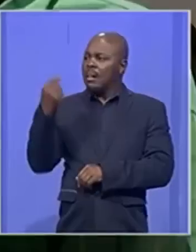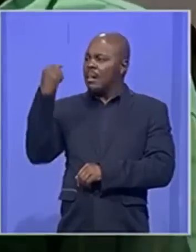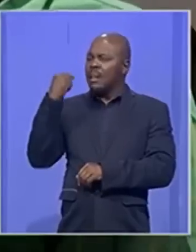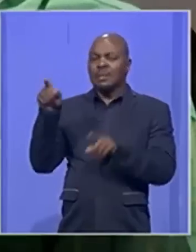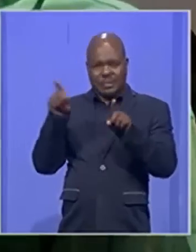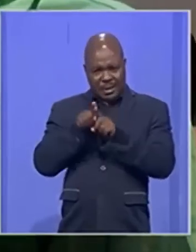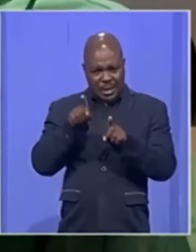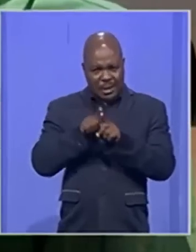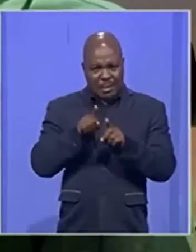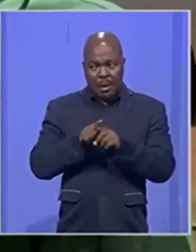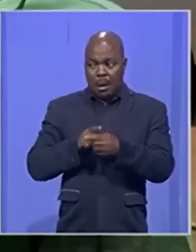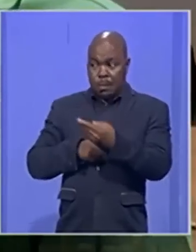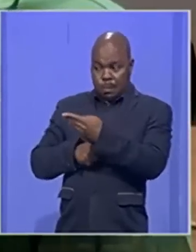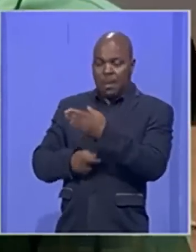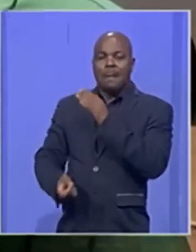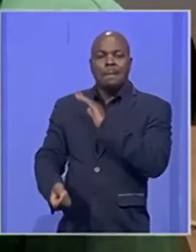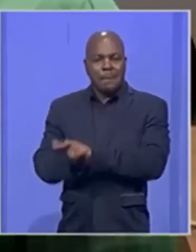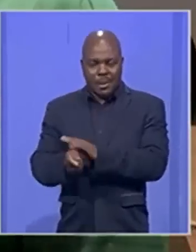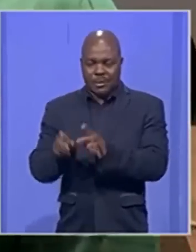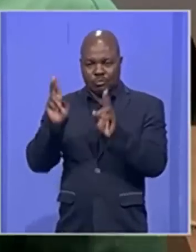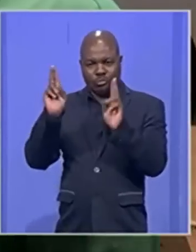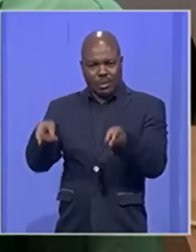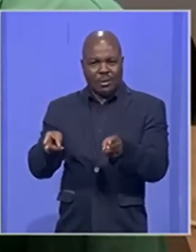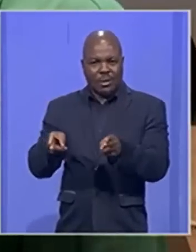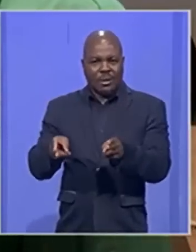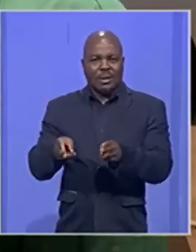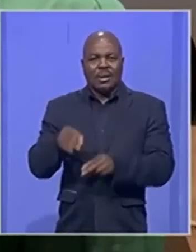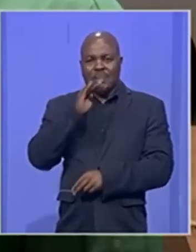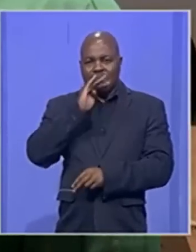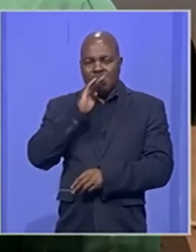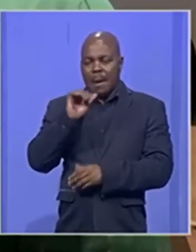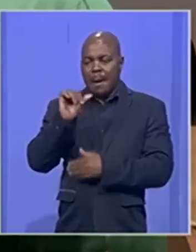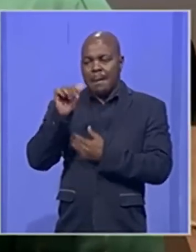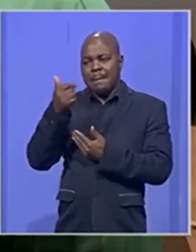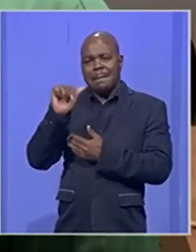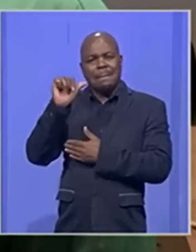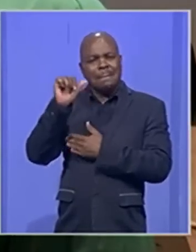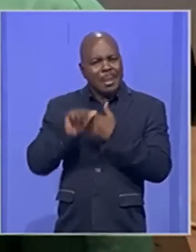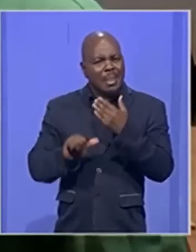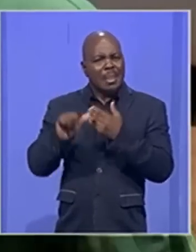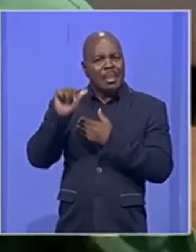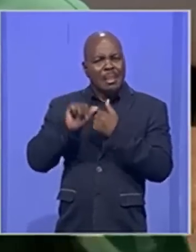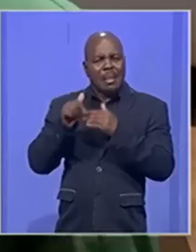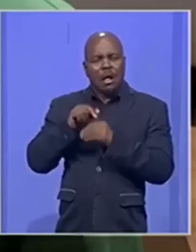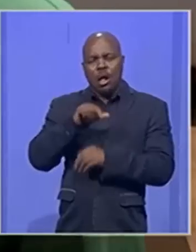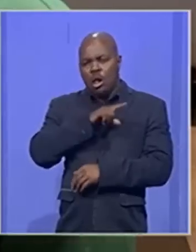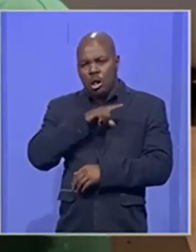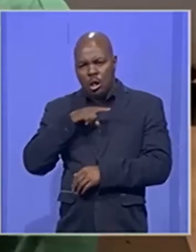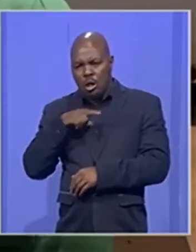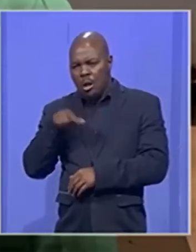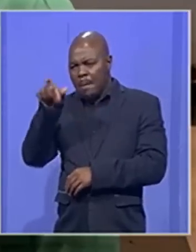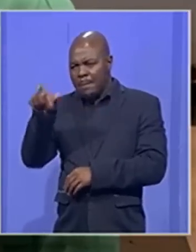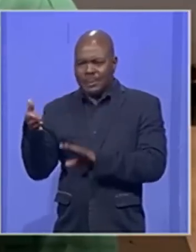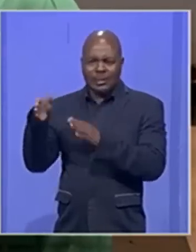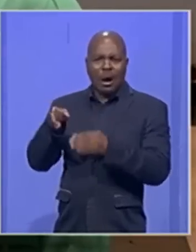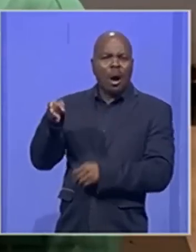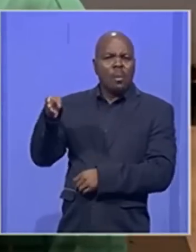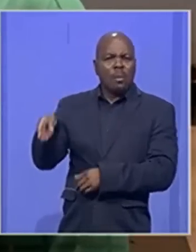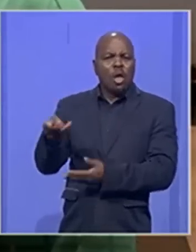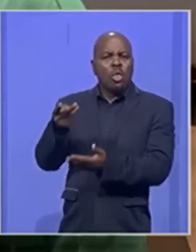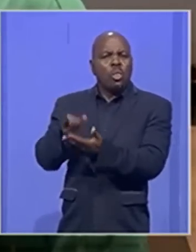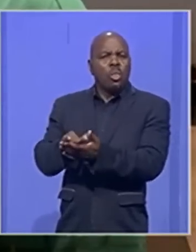o mongwe gape lena o na tlhokofetse go supa gore ke dikgwedi motho a le mo segweng a le mo ditrateng tseo tsa